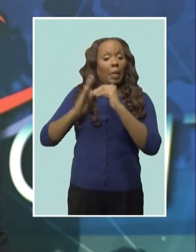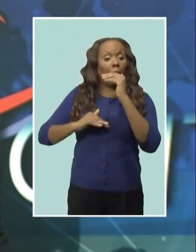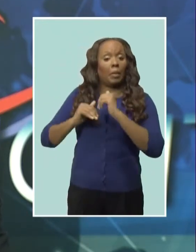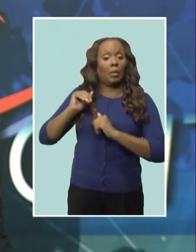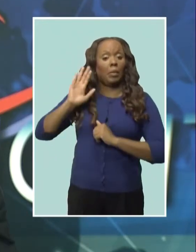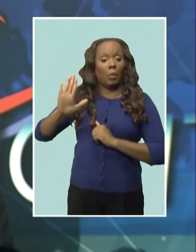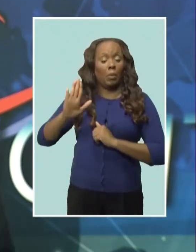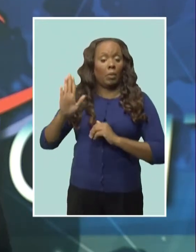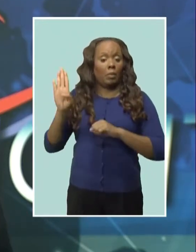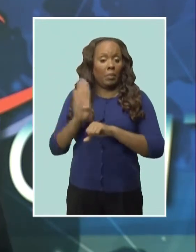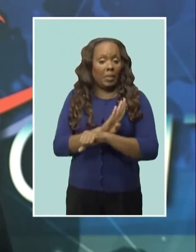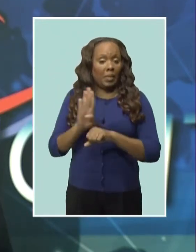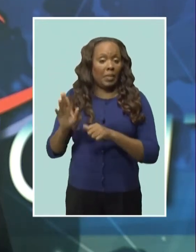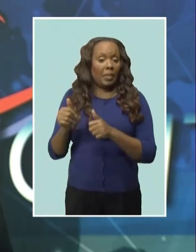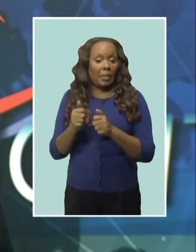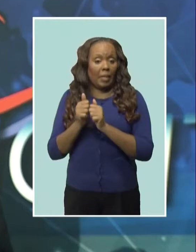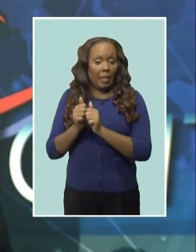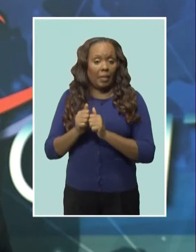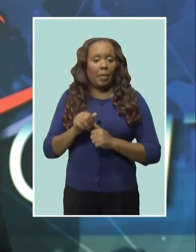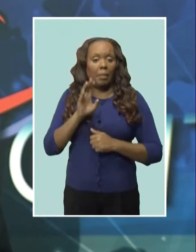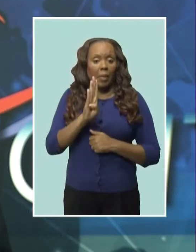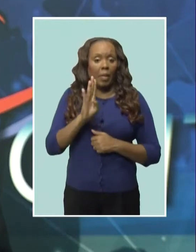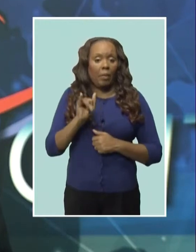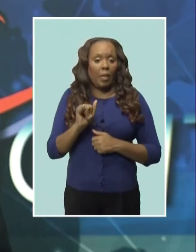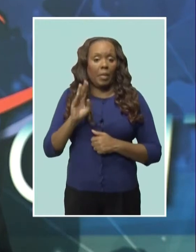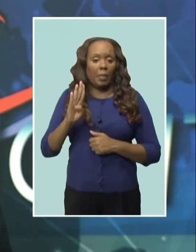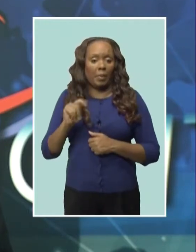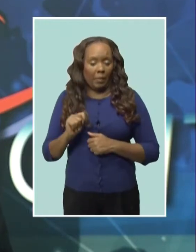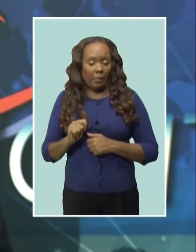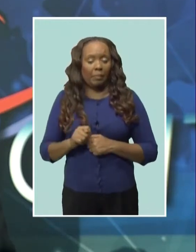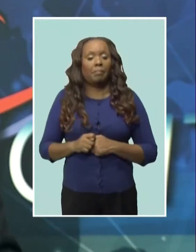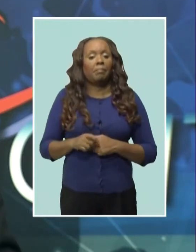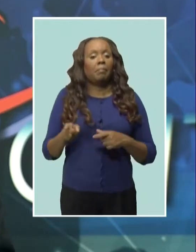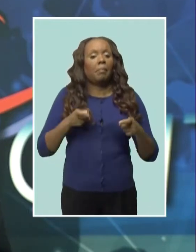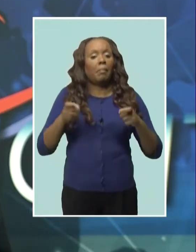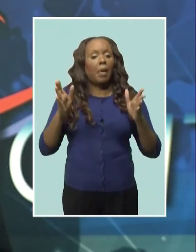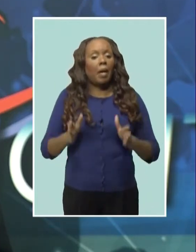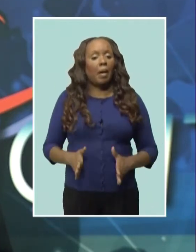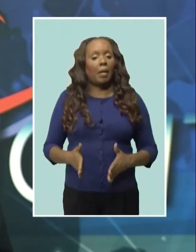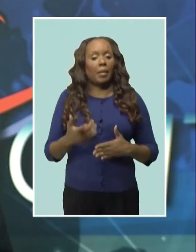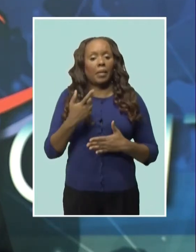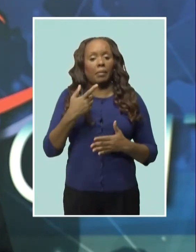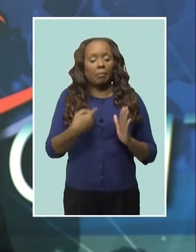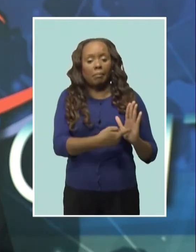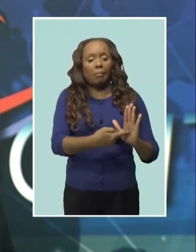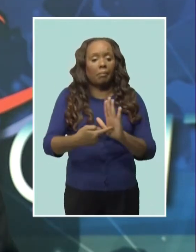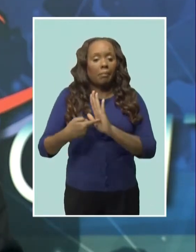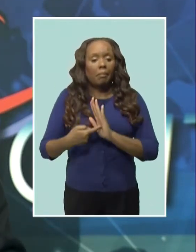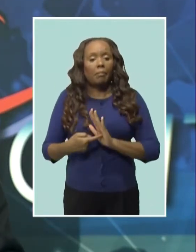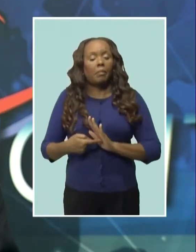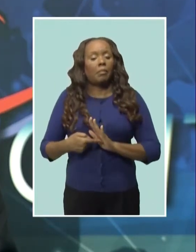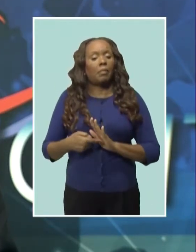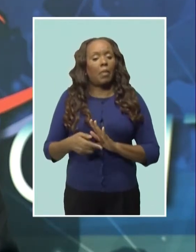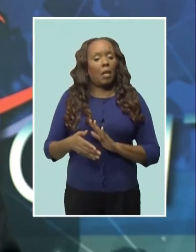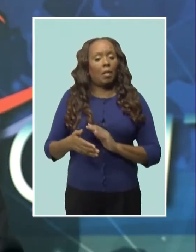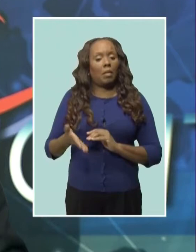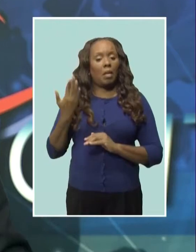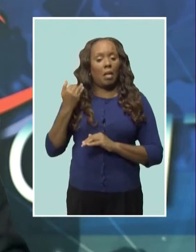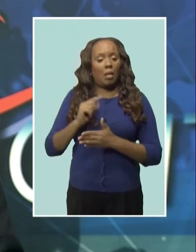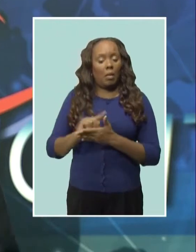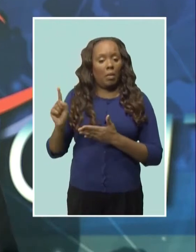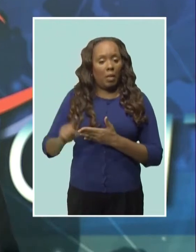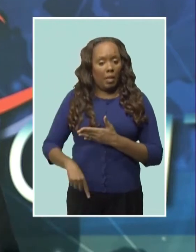Business Together. General Manager of the organization, Cardell Ferguson, made the revelation at a showcase for entrepreneurs at Sky